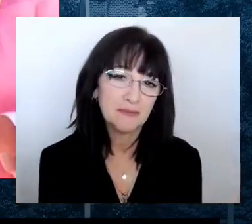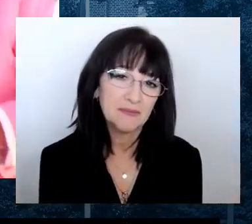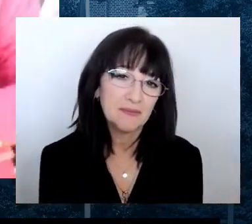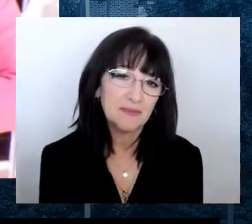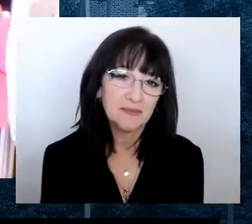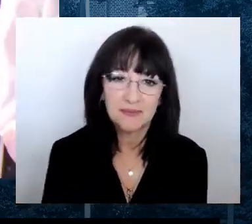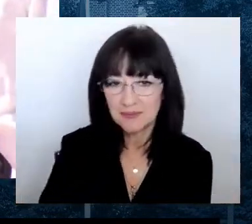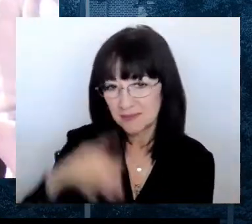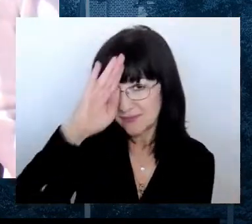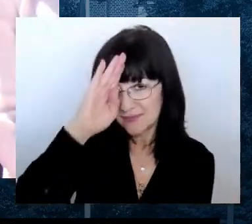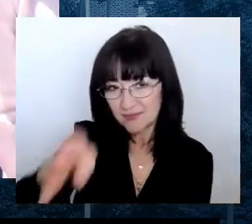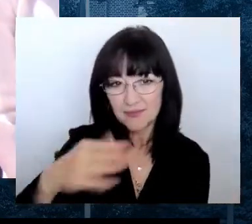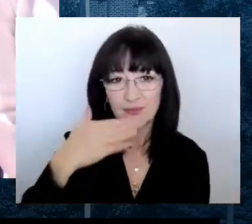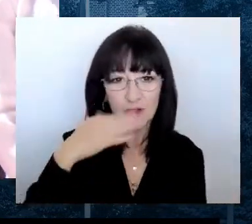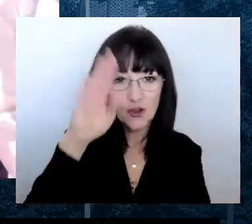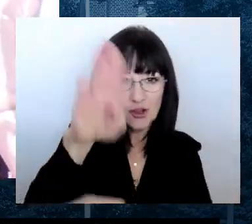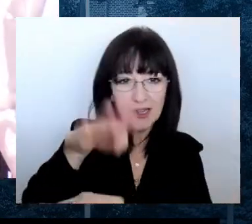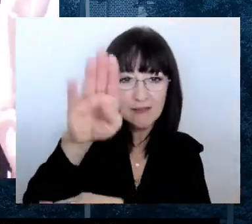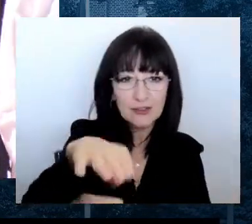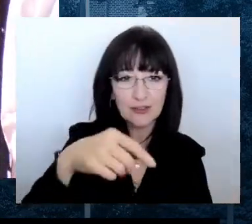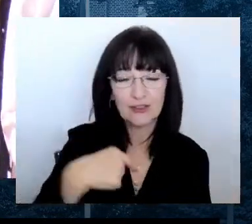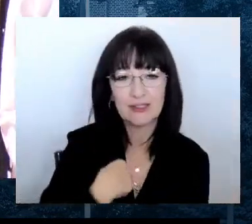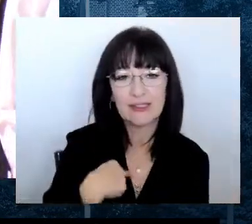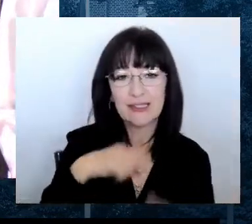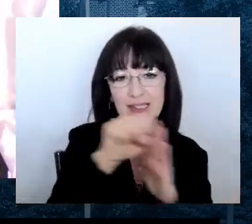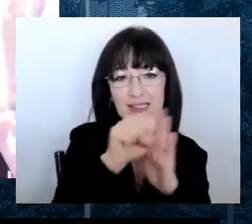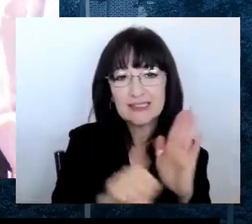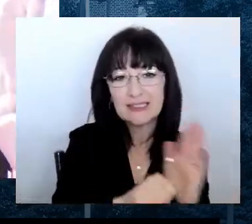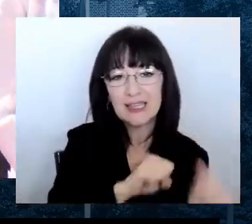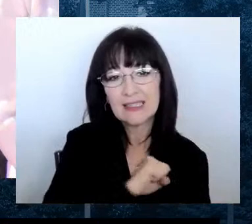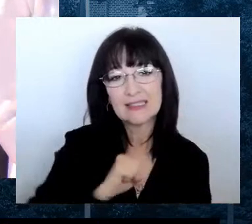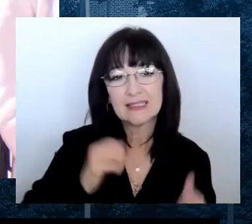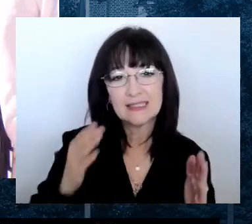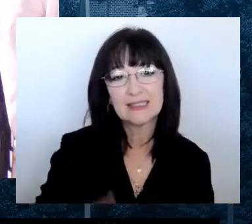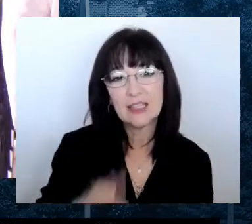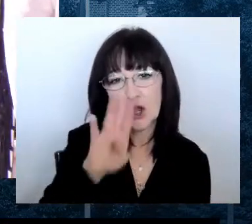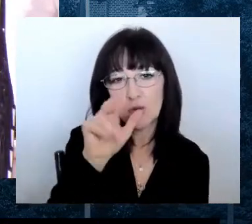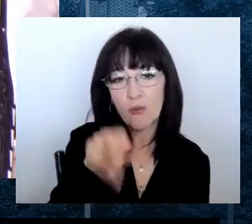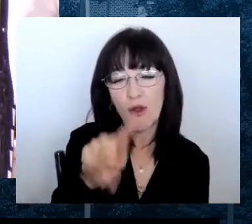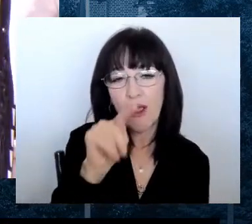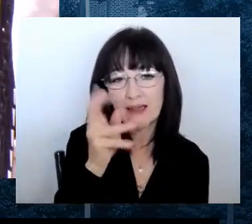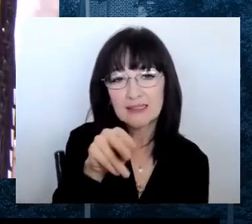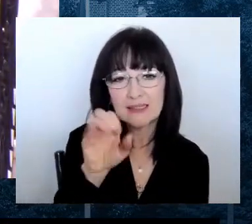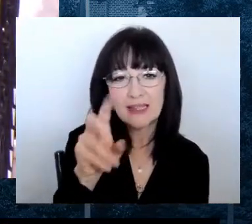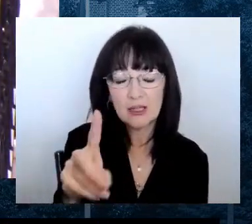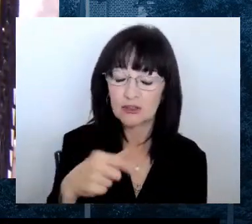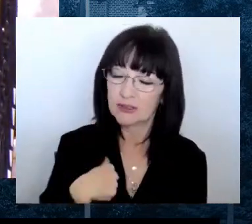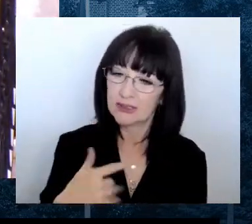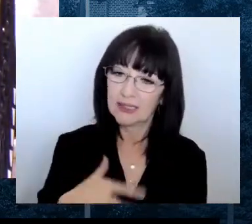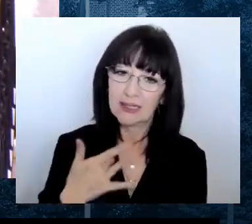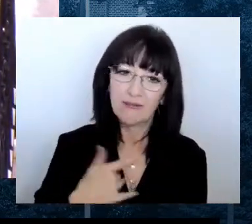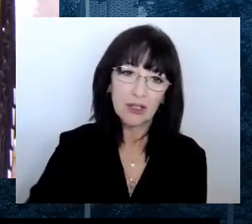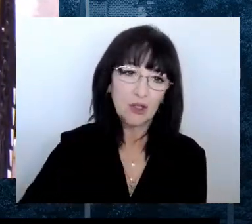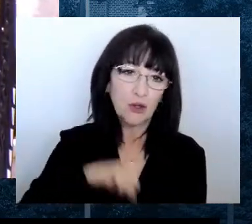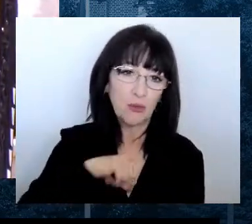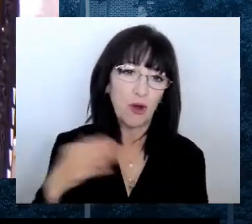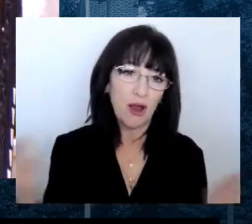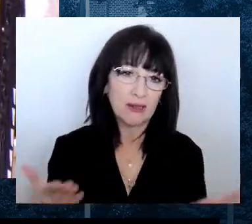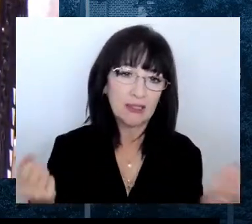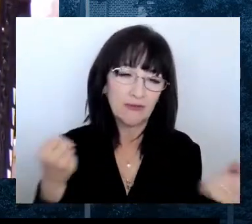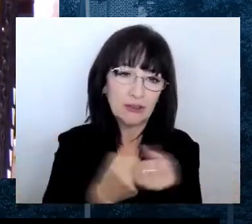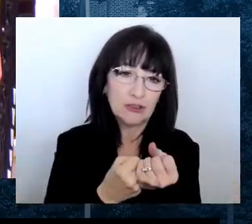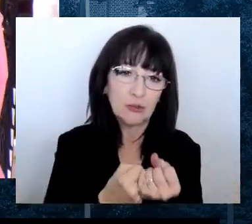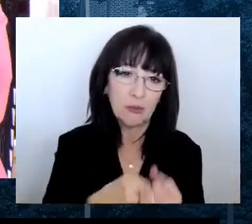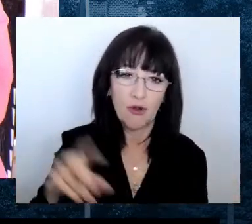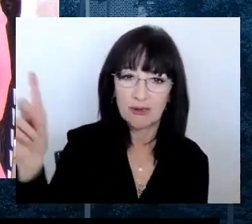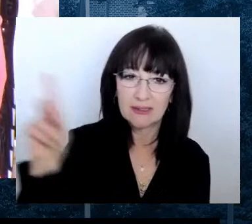Good afternoon, everyone. I'm State Senator Brian Townsend. I'm very privileged to be here on behalf of the entire Democratic caucus in the